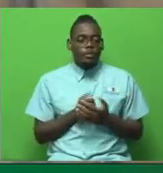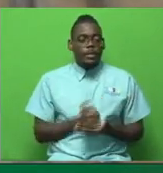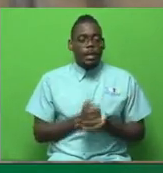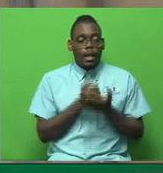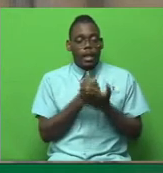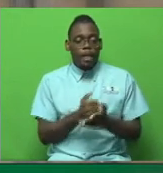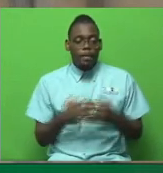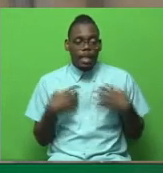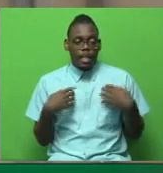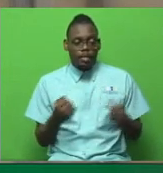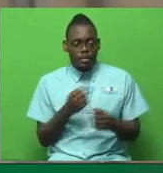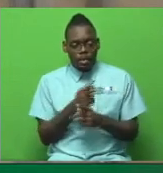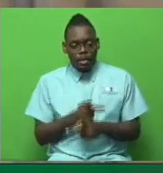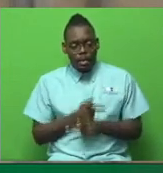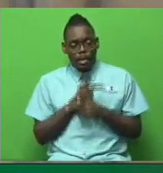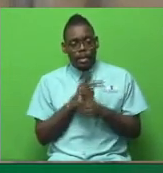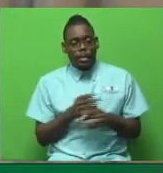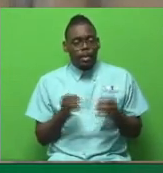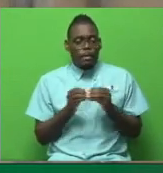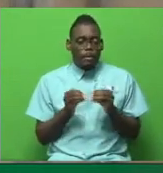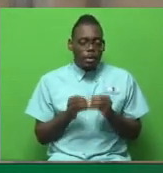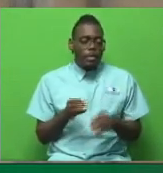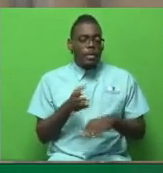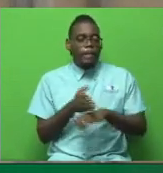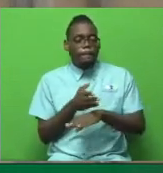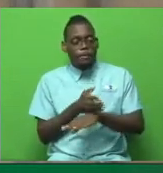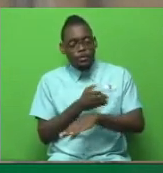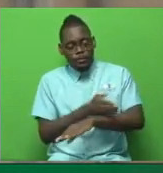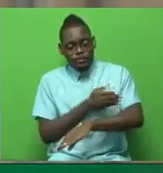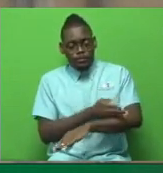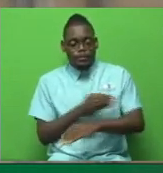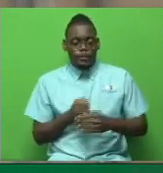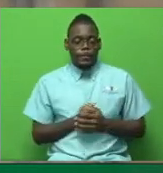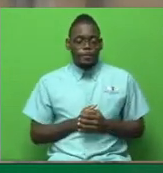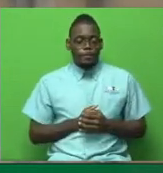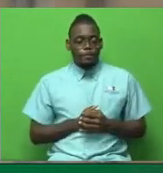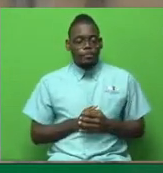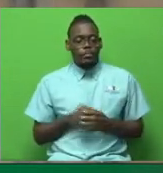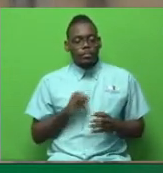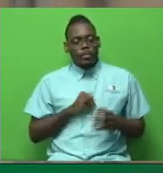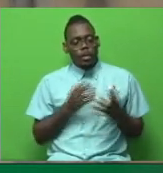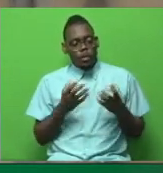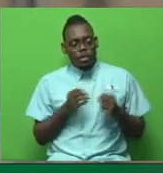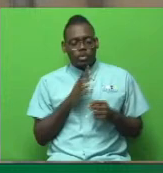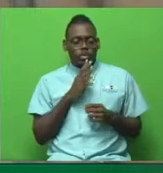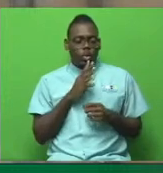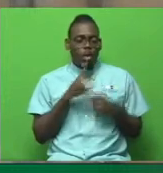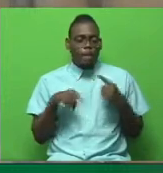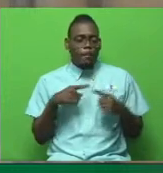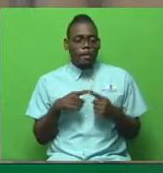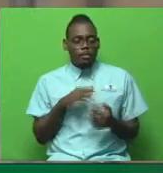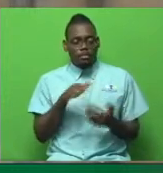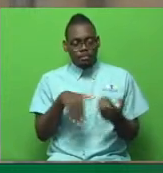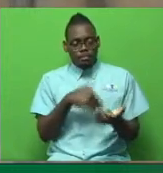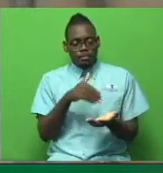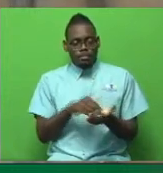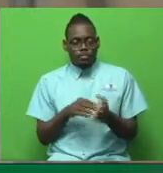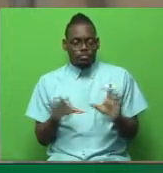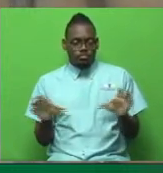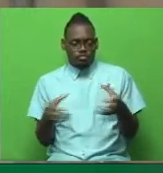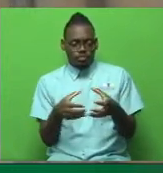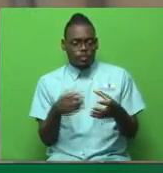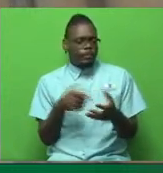even more forward Central block you know why because the leader of the opposition had the